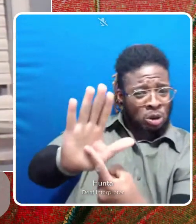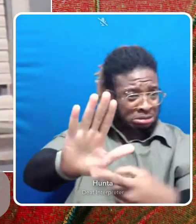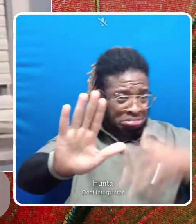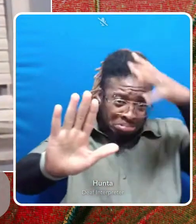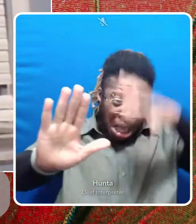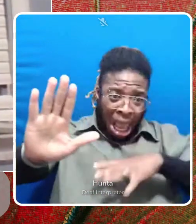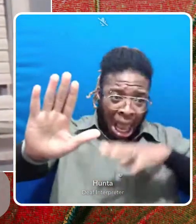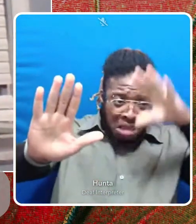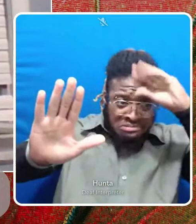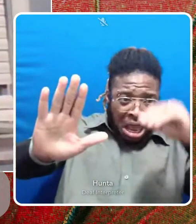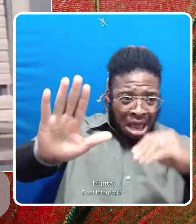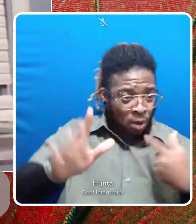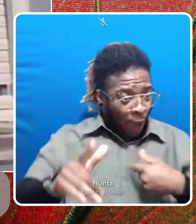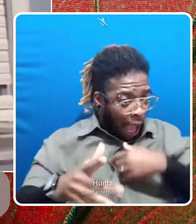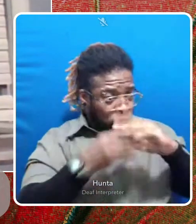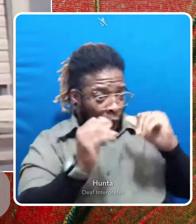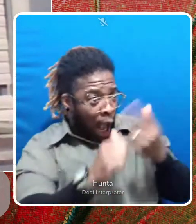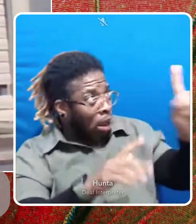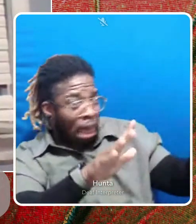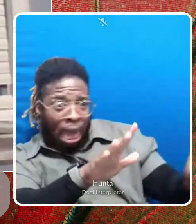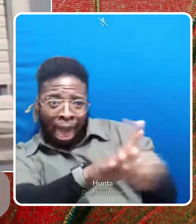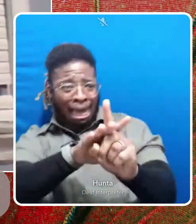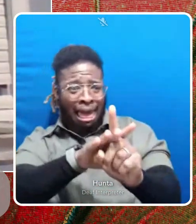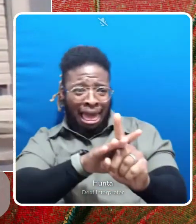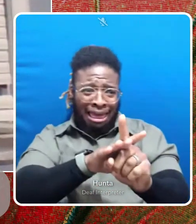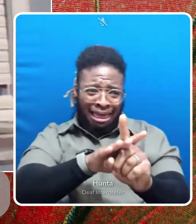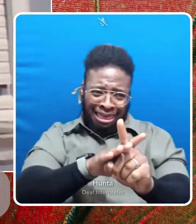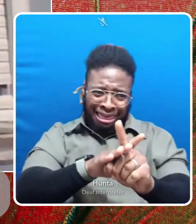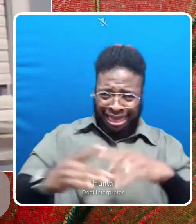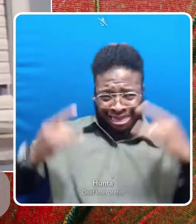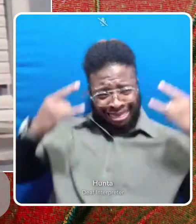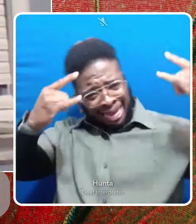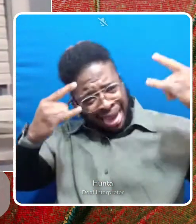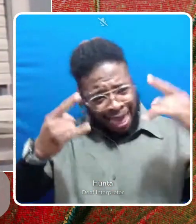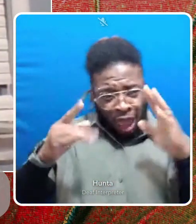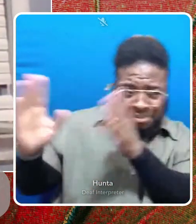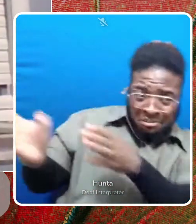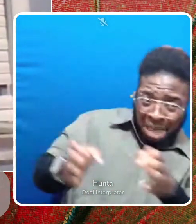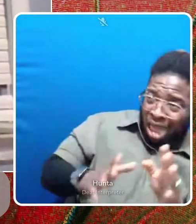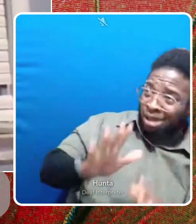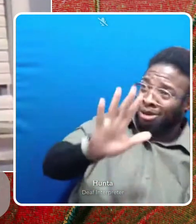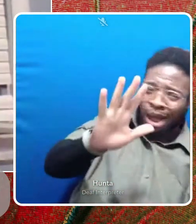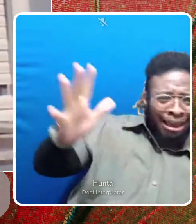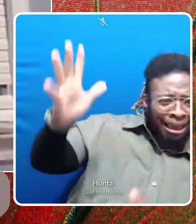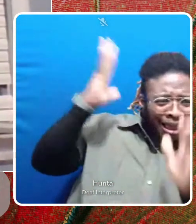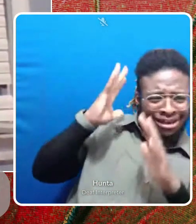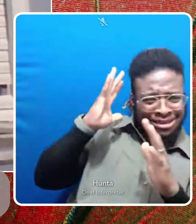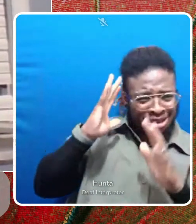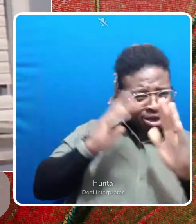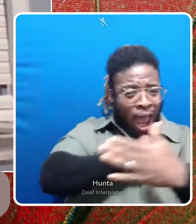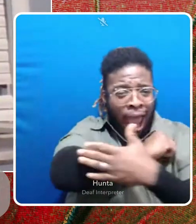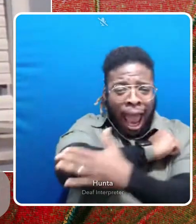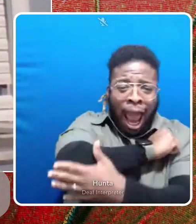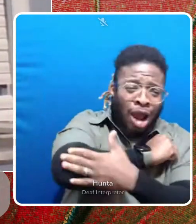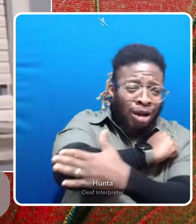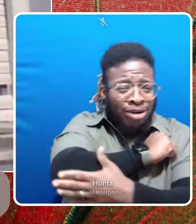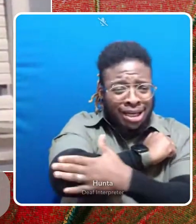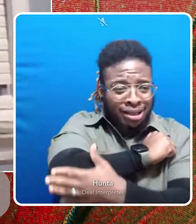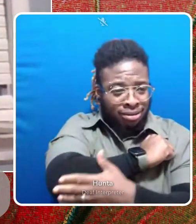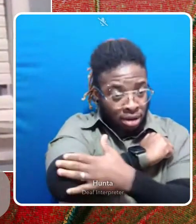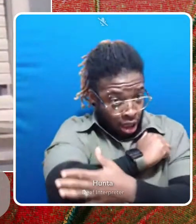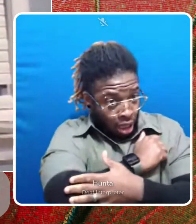so go sharpen up, for your foreign ways are far past 18 days that it will not get you a cut. Unless it's the wounds in your skin ripping like